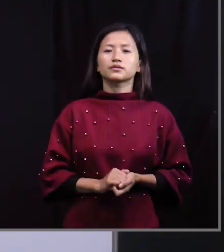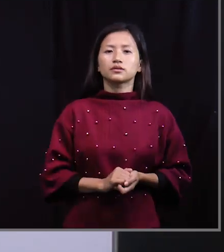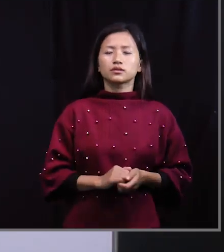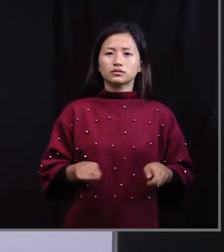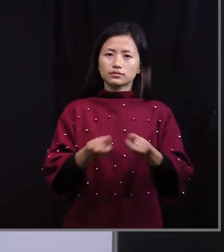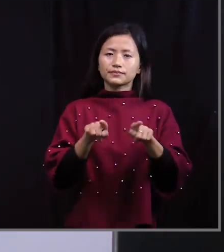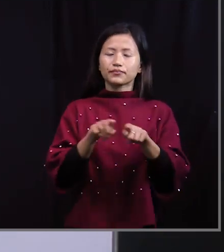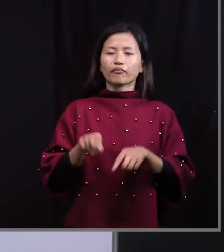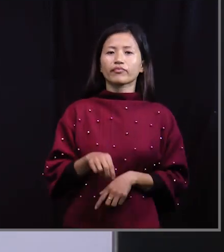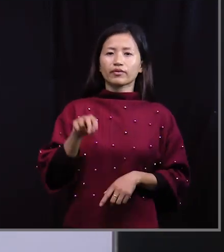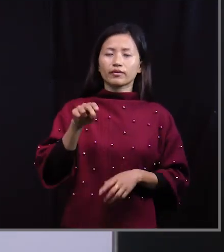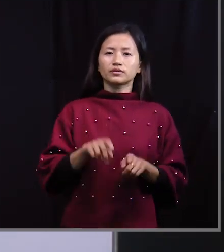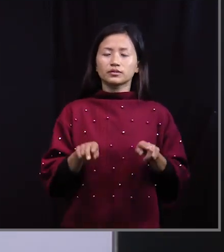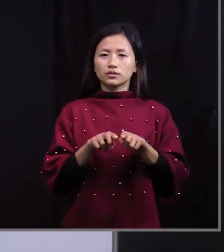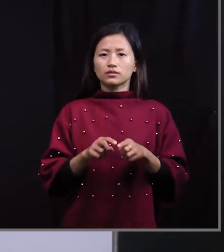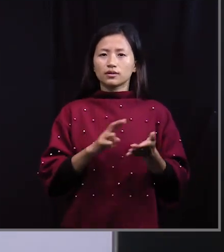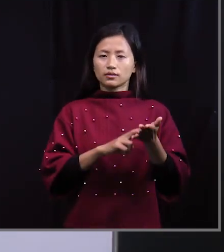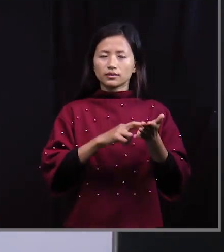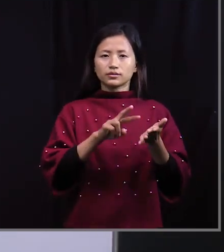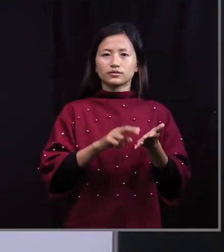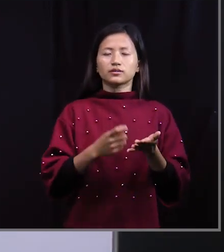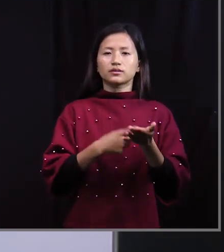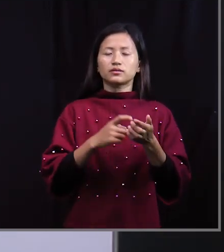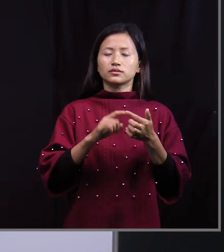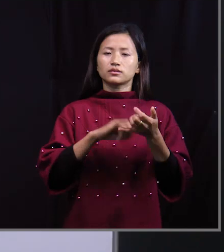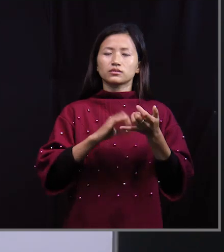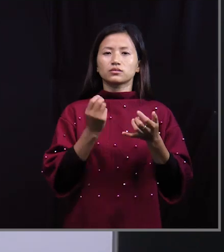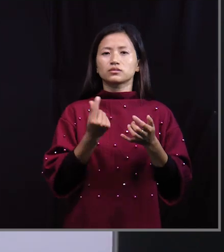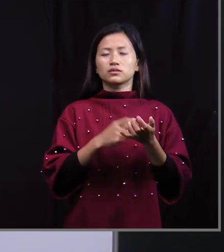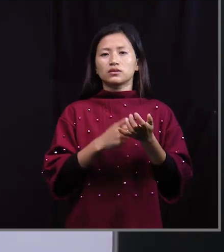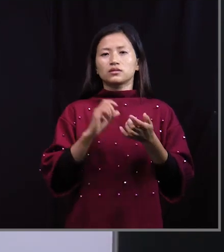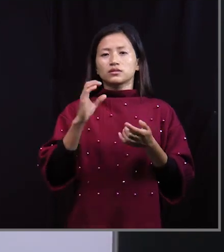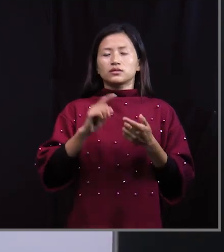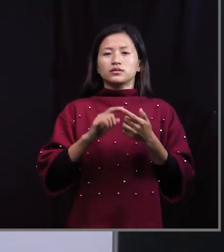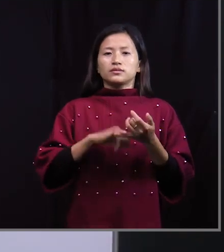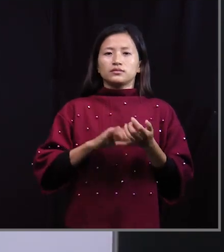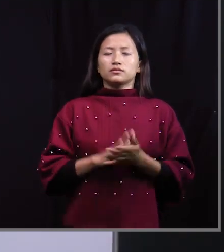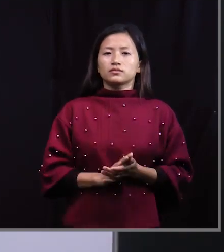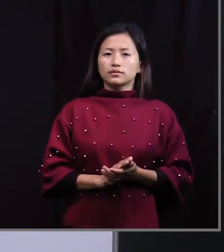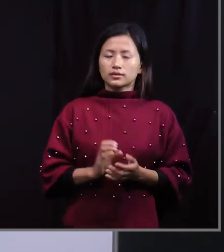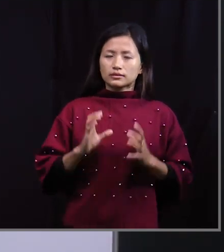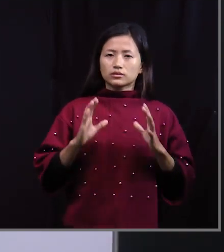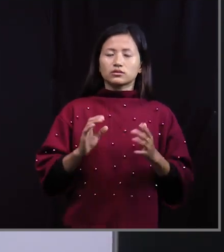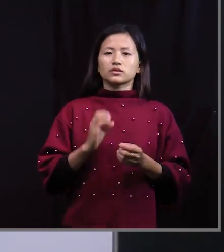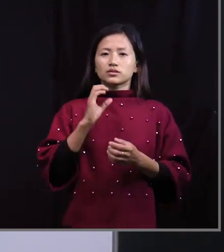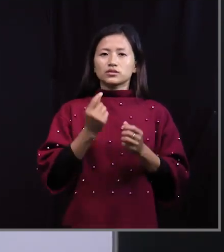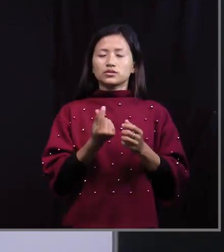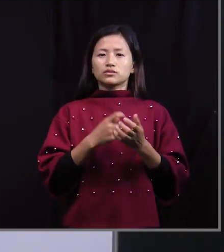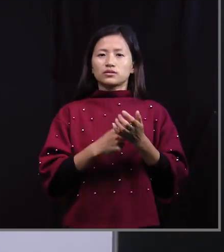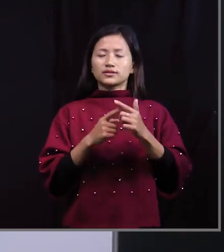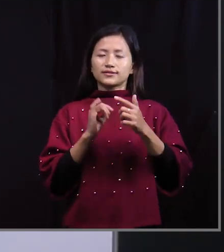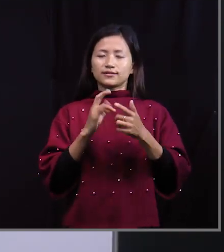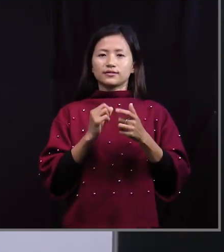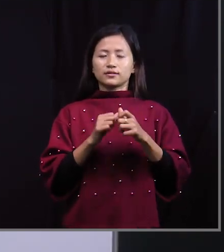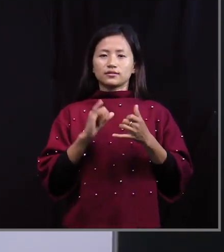are related to ecology, because we get natural resources from the environment. So this is also a very crucial factor, or a very